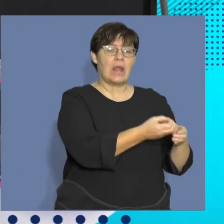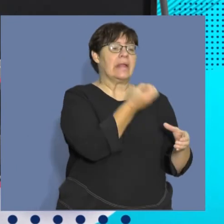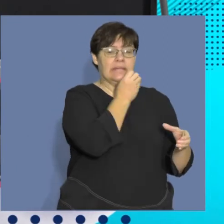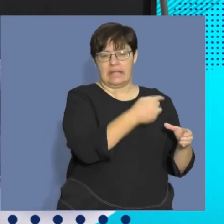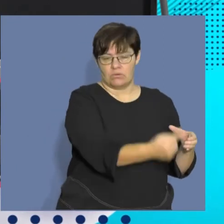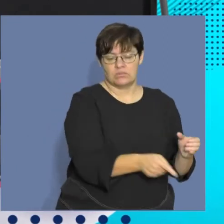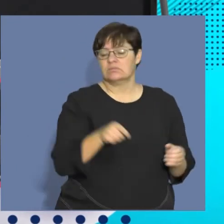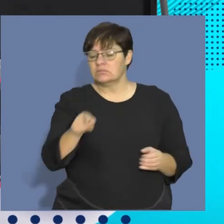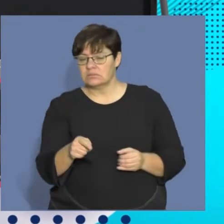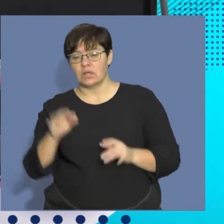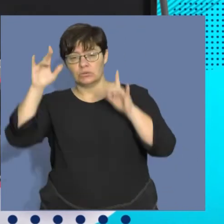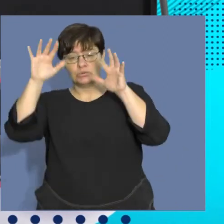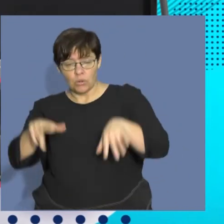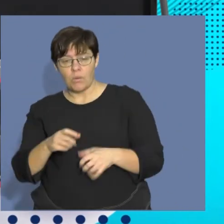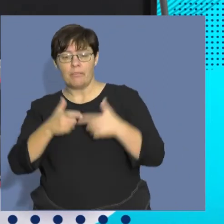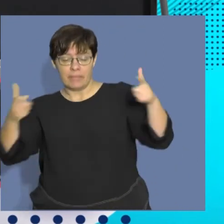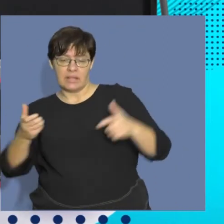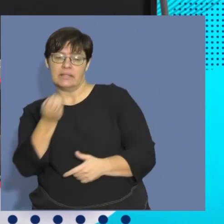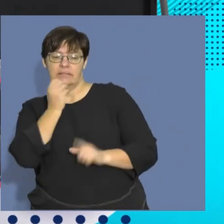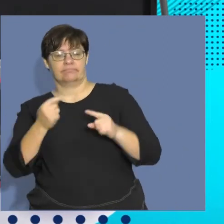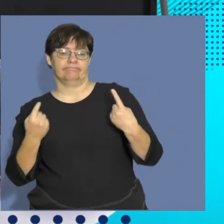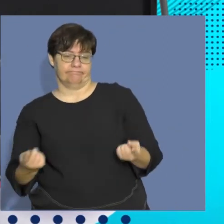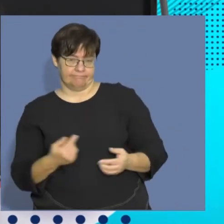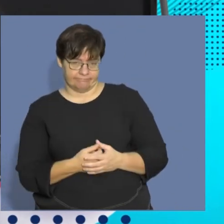a small population size.